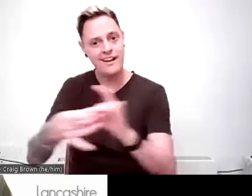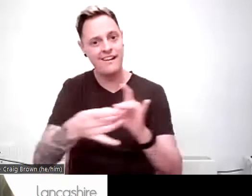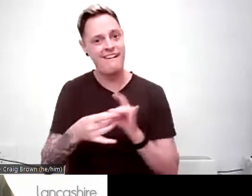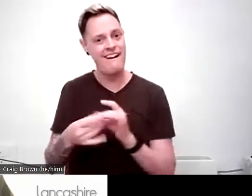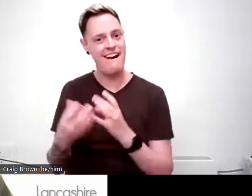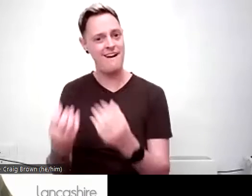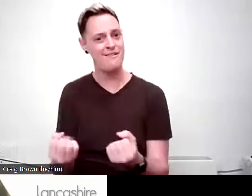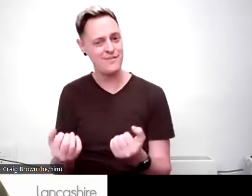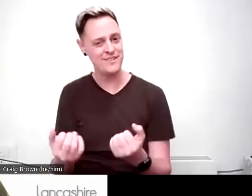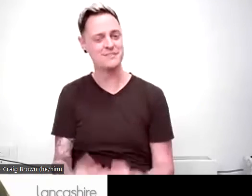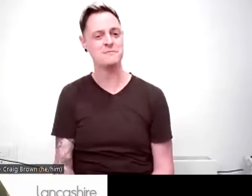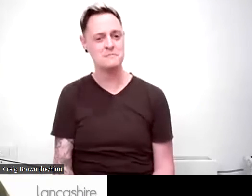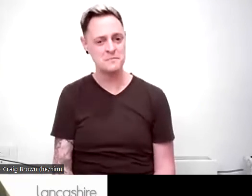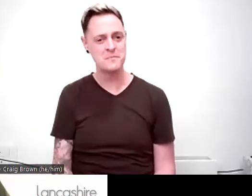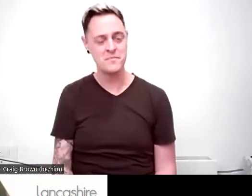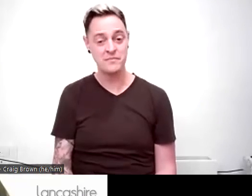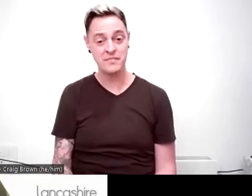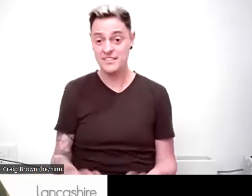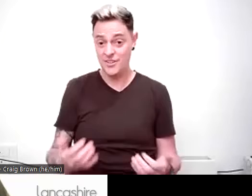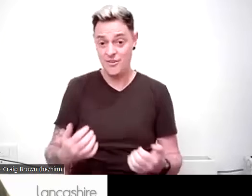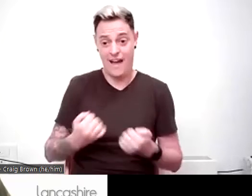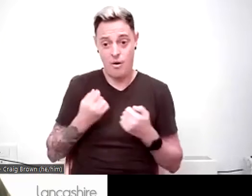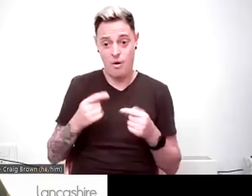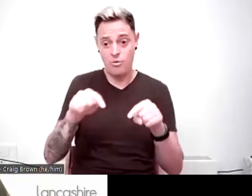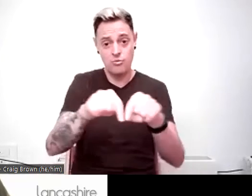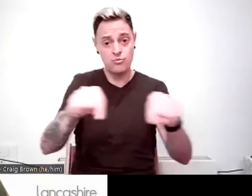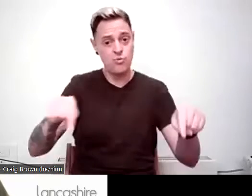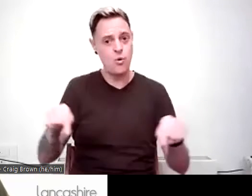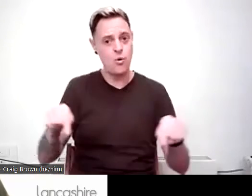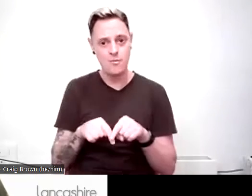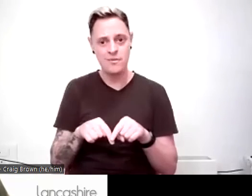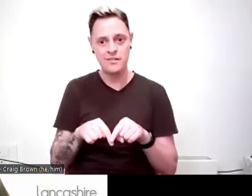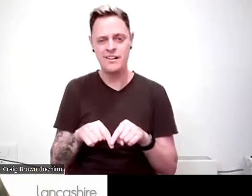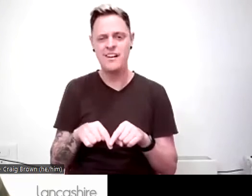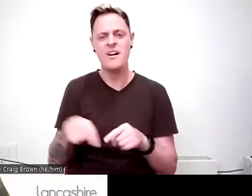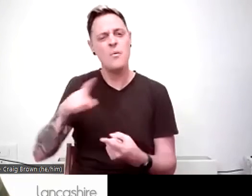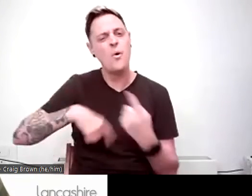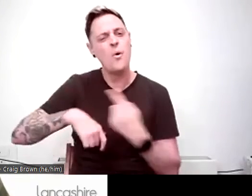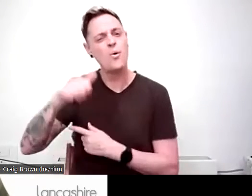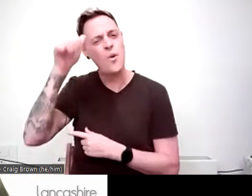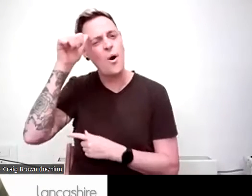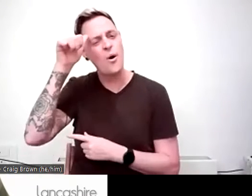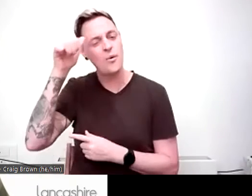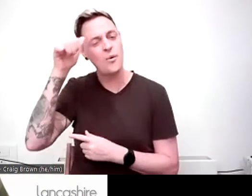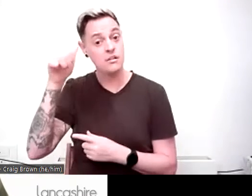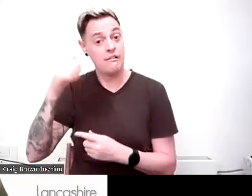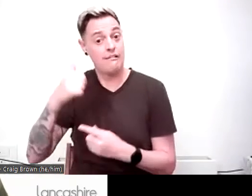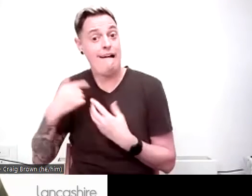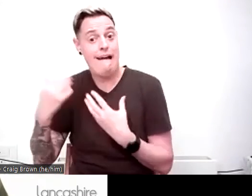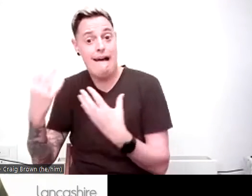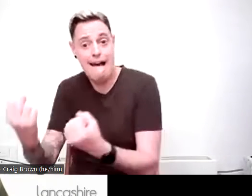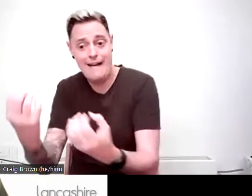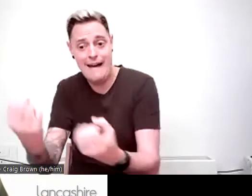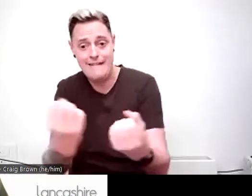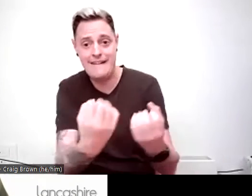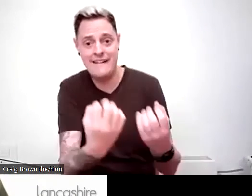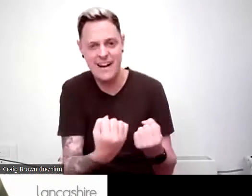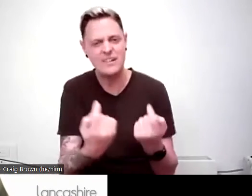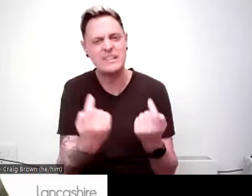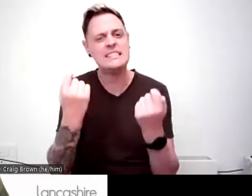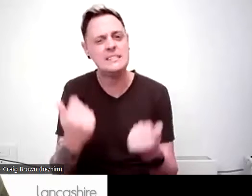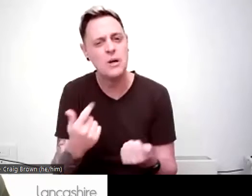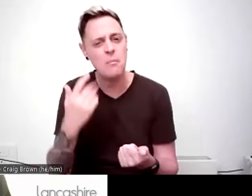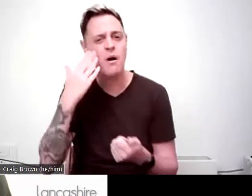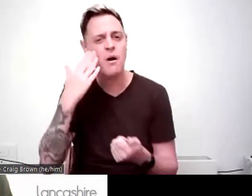that in a room where everyone knew on a level that we'd all experienced some level of racism, we've